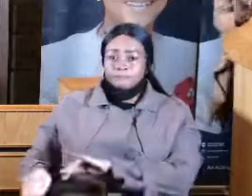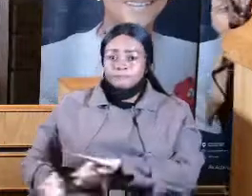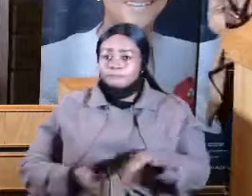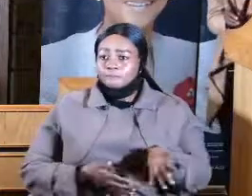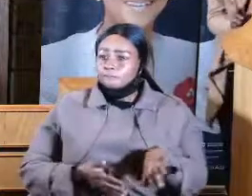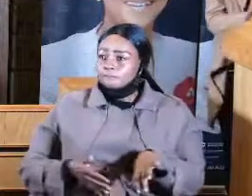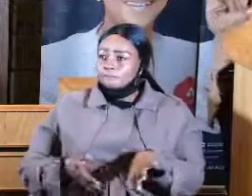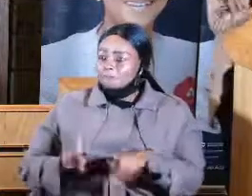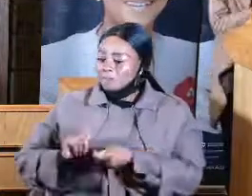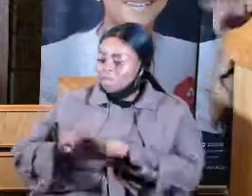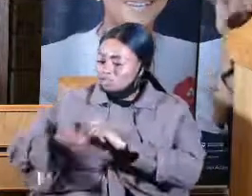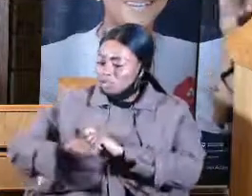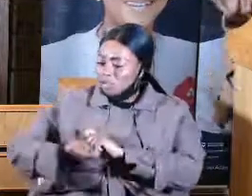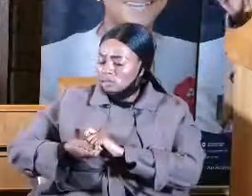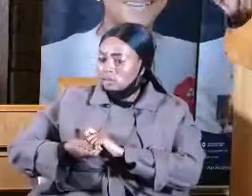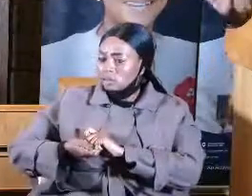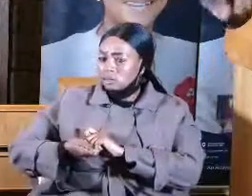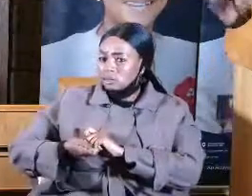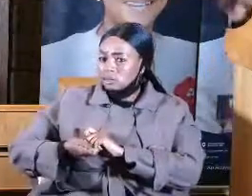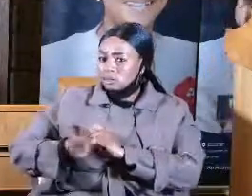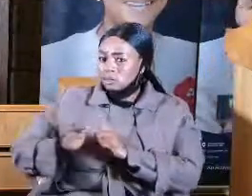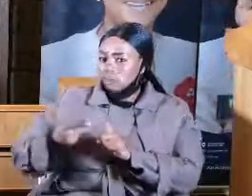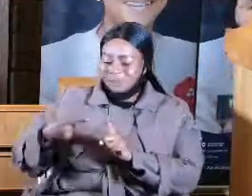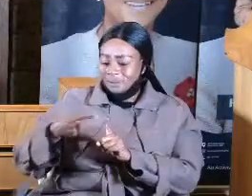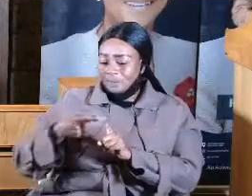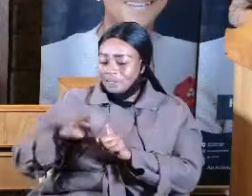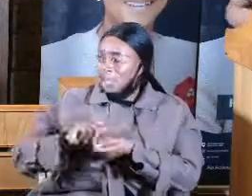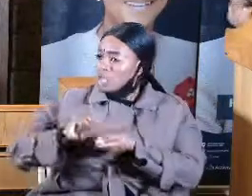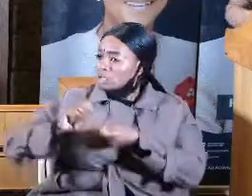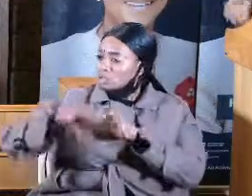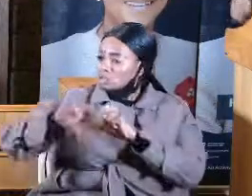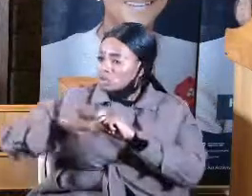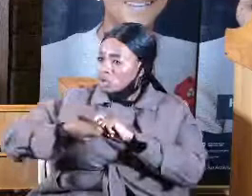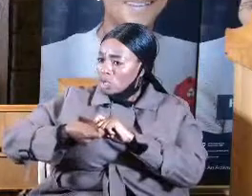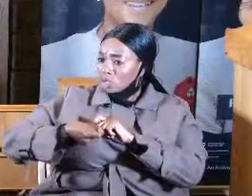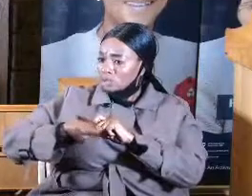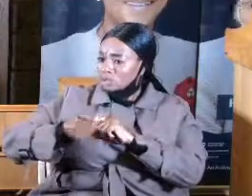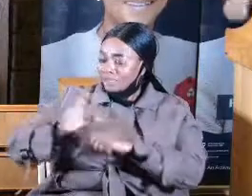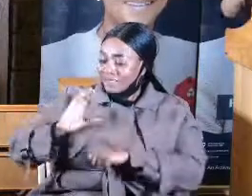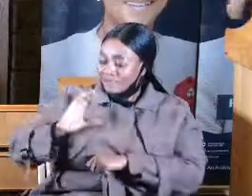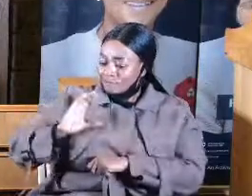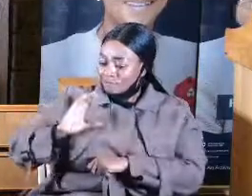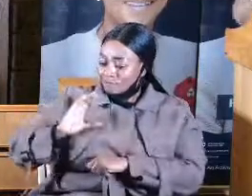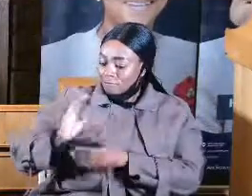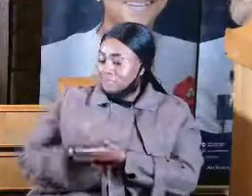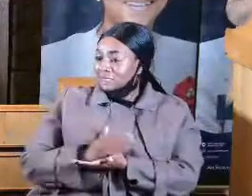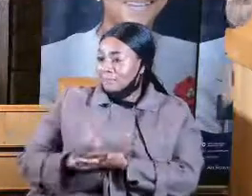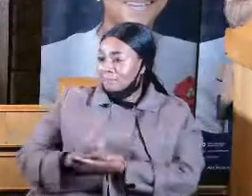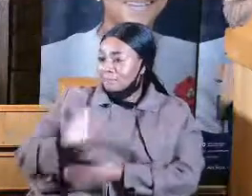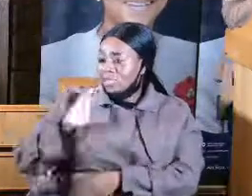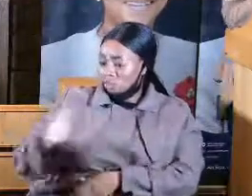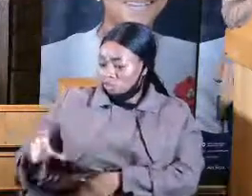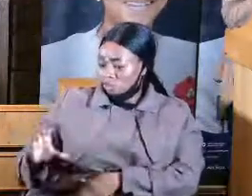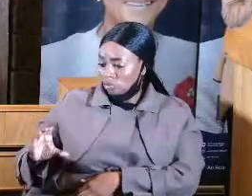Some trans women, and I feel like this is the worst. Some trans women are forced to show up